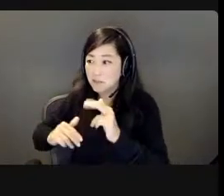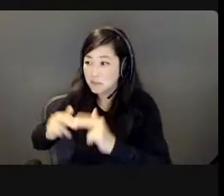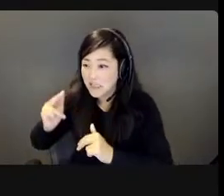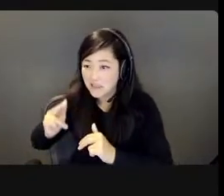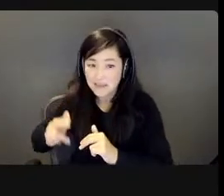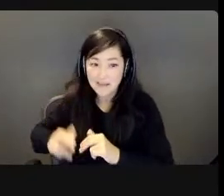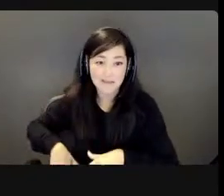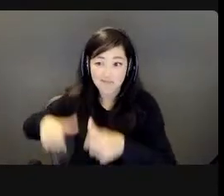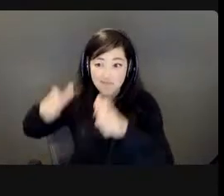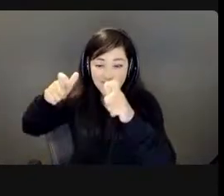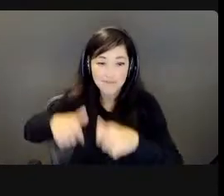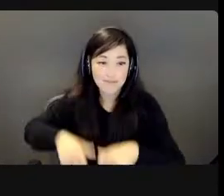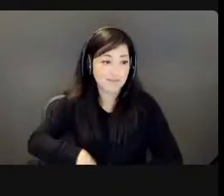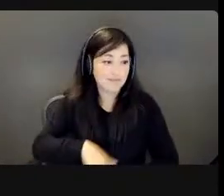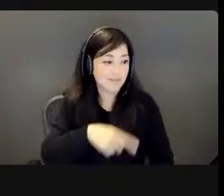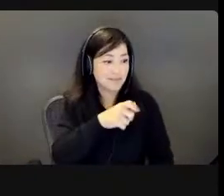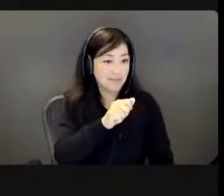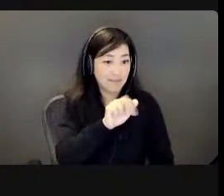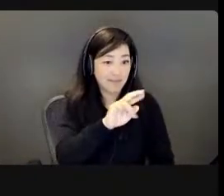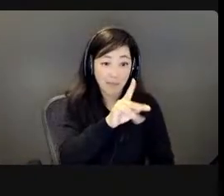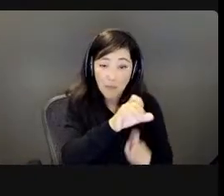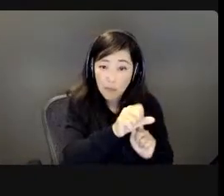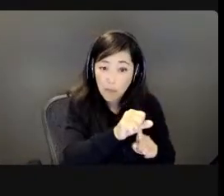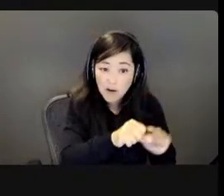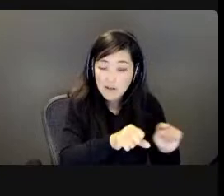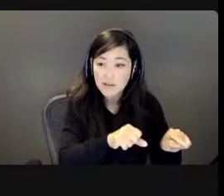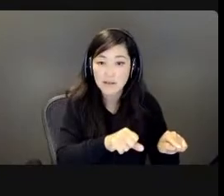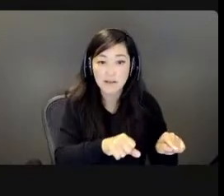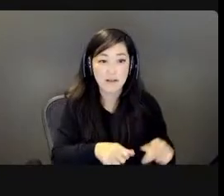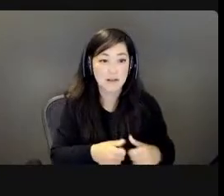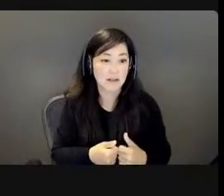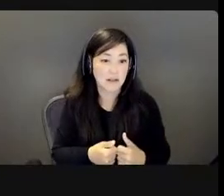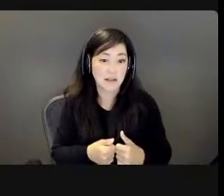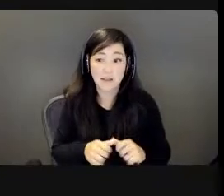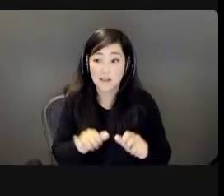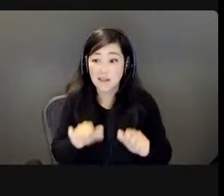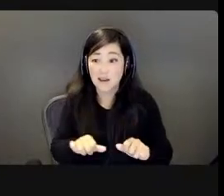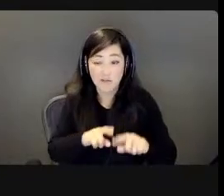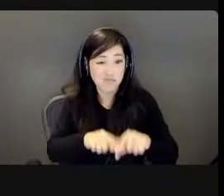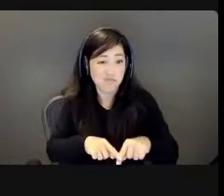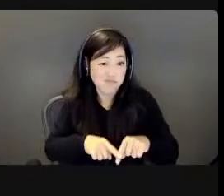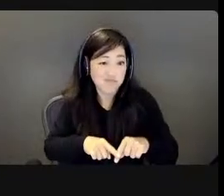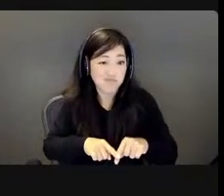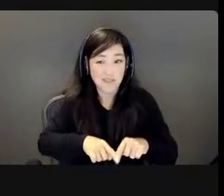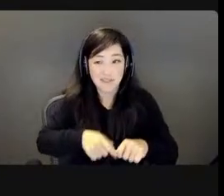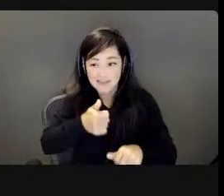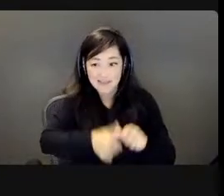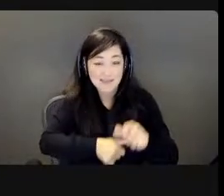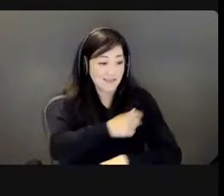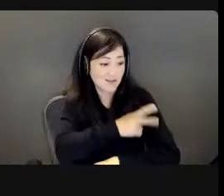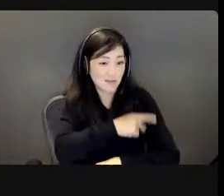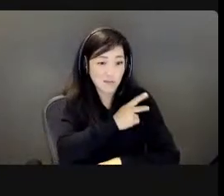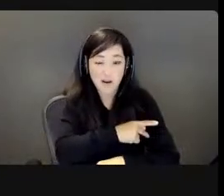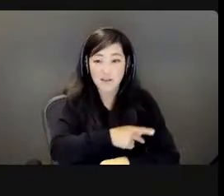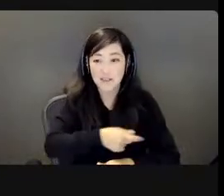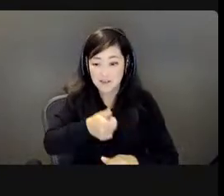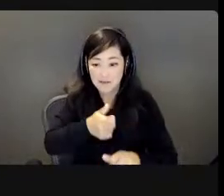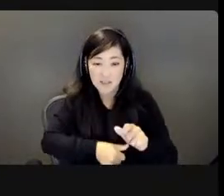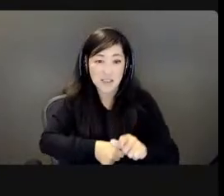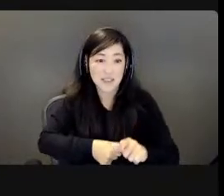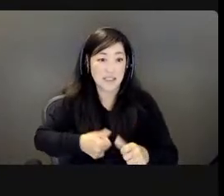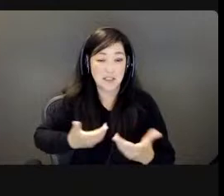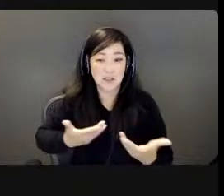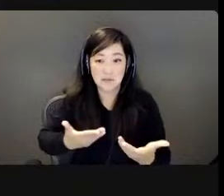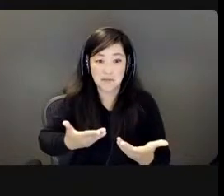it's different. You know, sometimes, especially here in Canada, it can be different within countries, or I mean, provinces, and then difference within